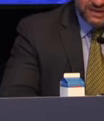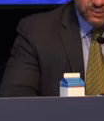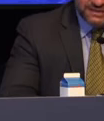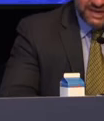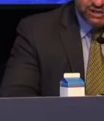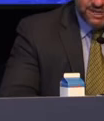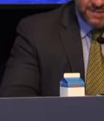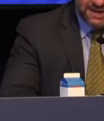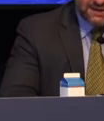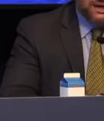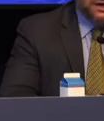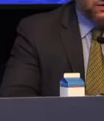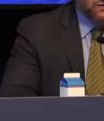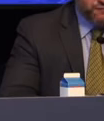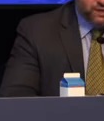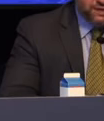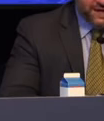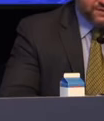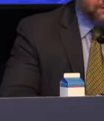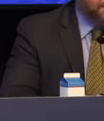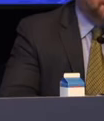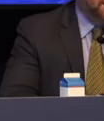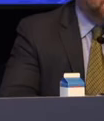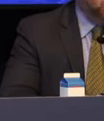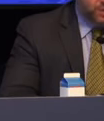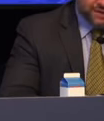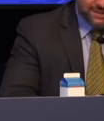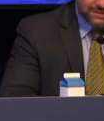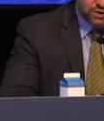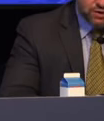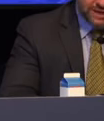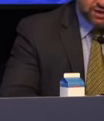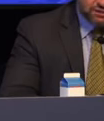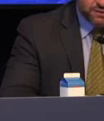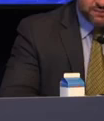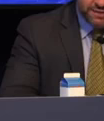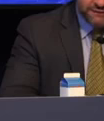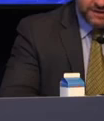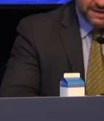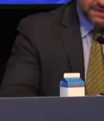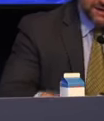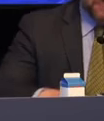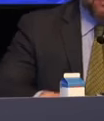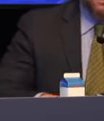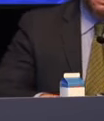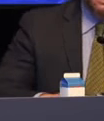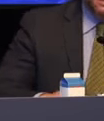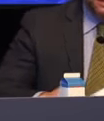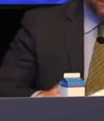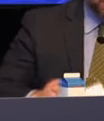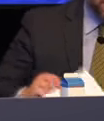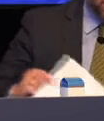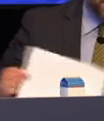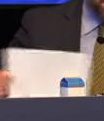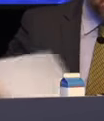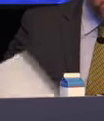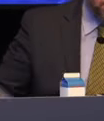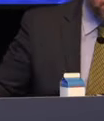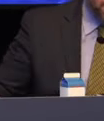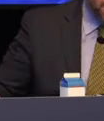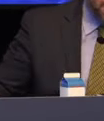heels of last week's action that made nearly 140,000 additional claimants newly eligible for Pandemic Unemployment Assistance, or